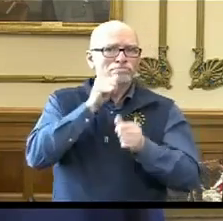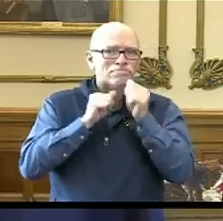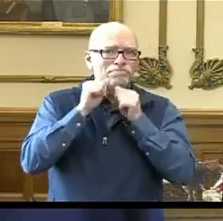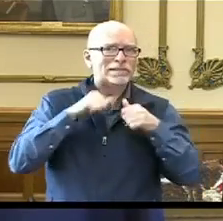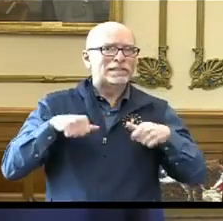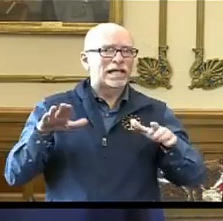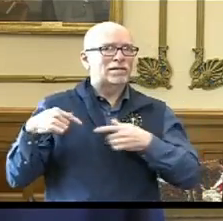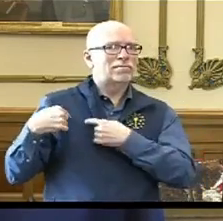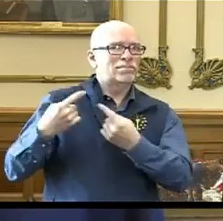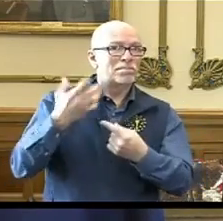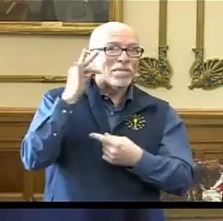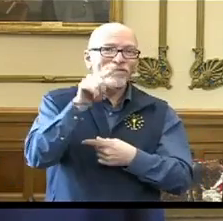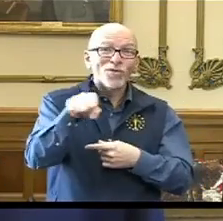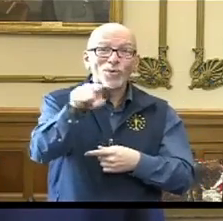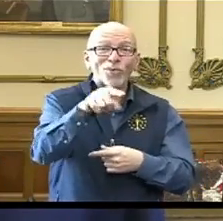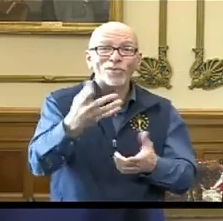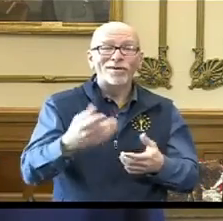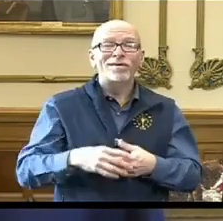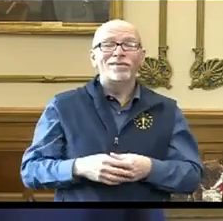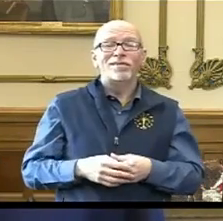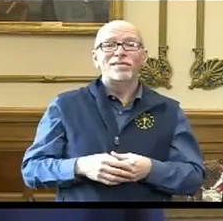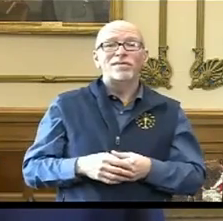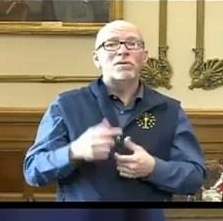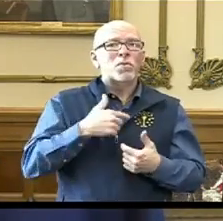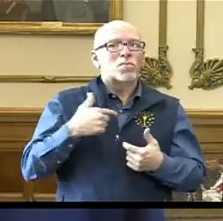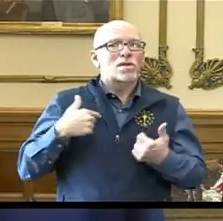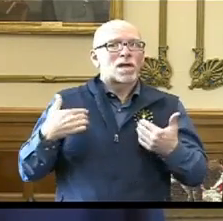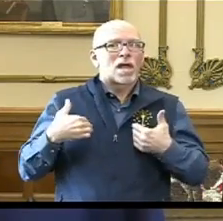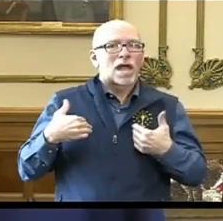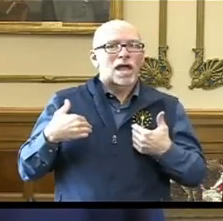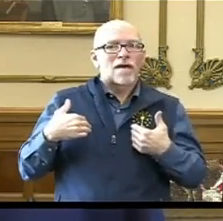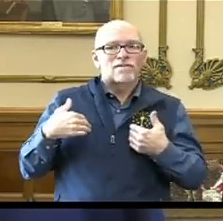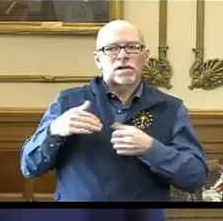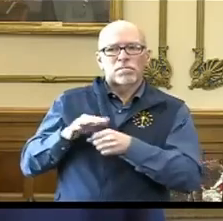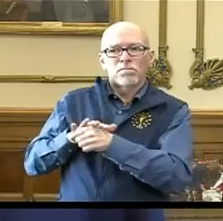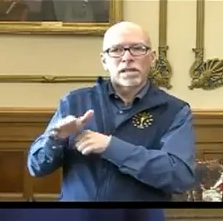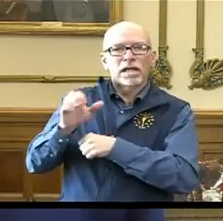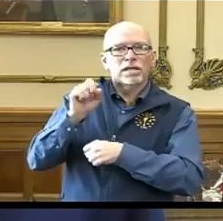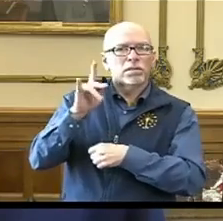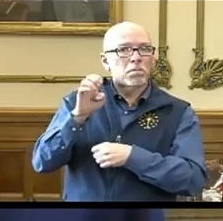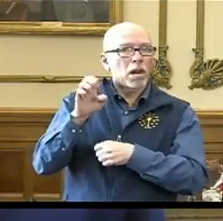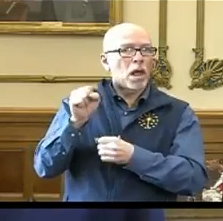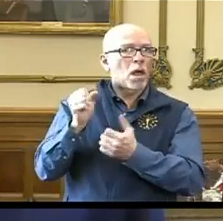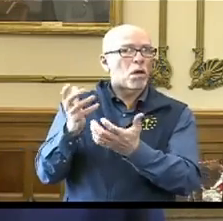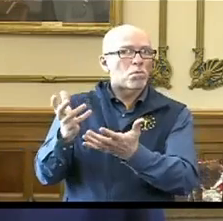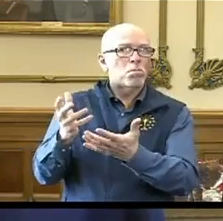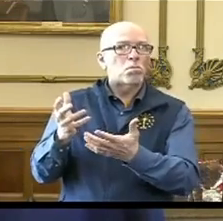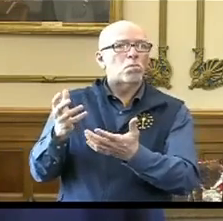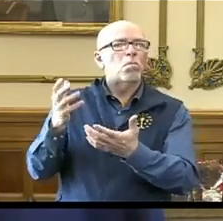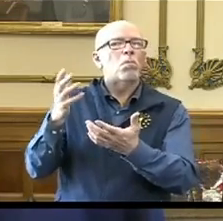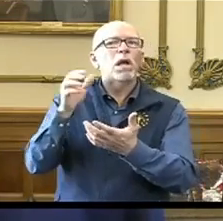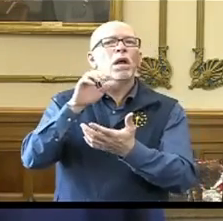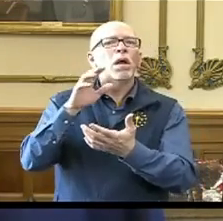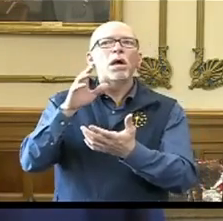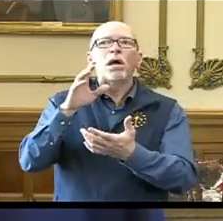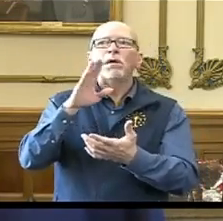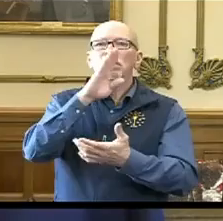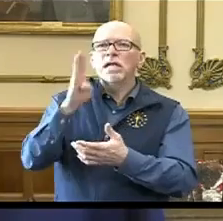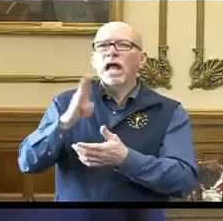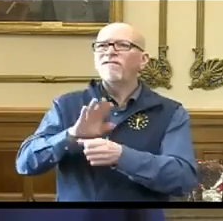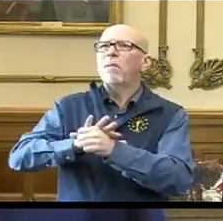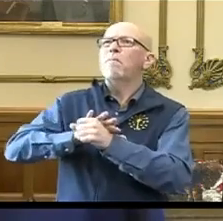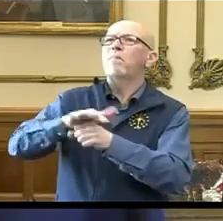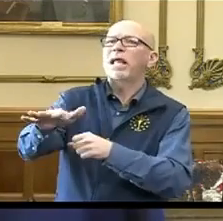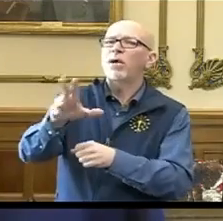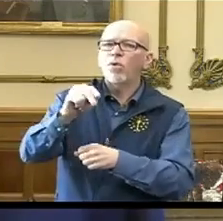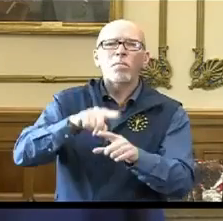because of you, again, that we have our supply chain is flowing. It's never going to be